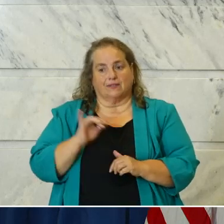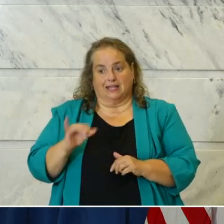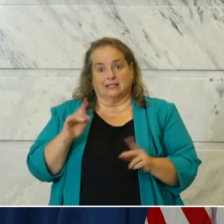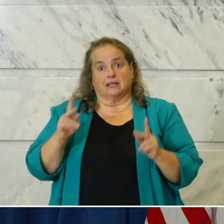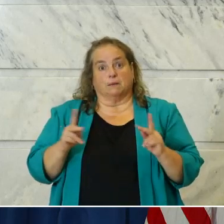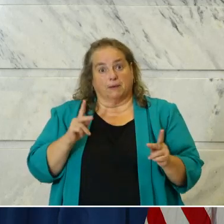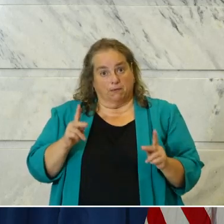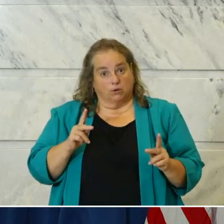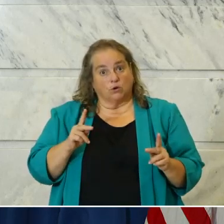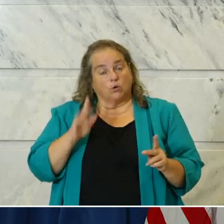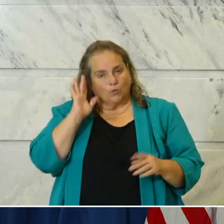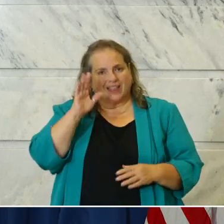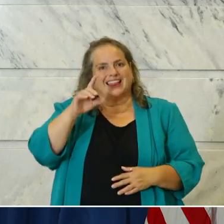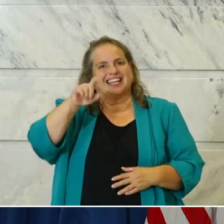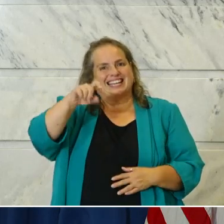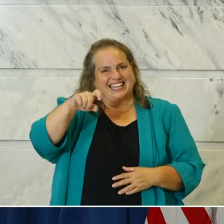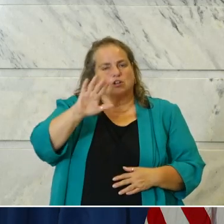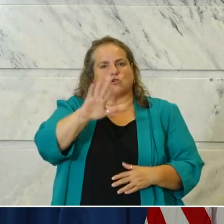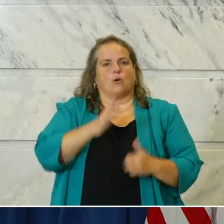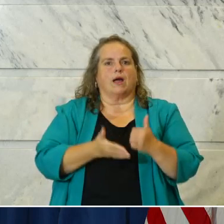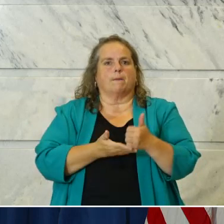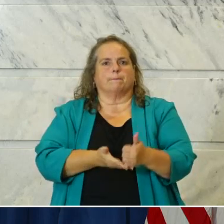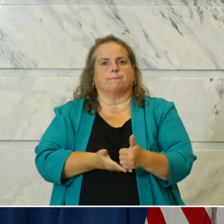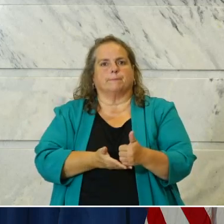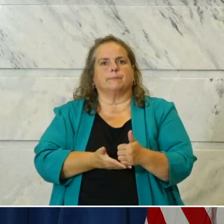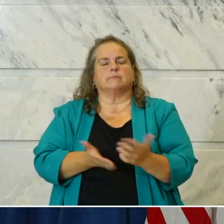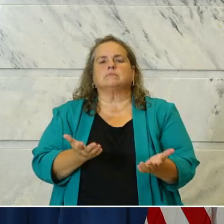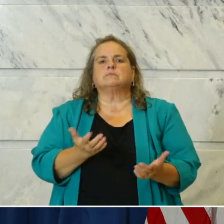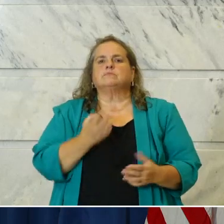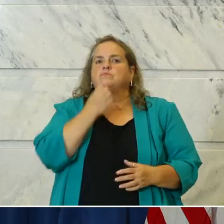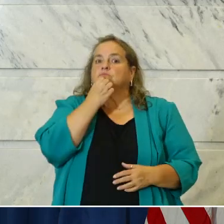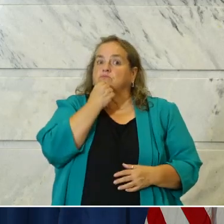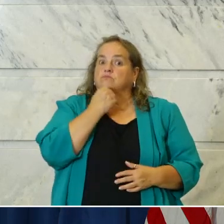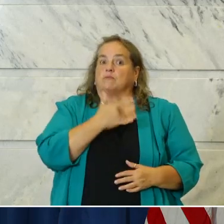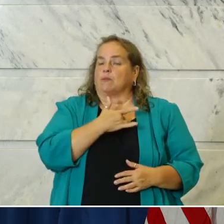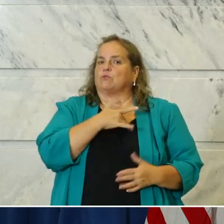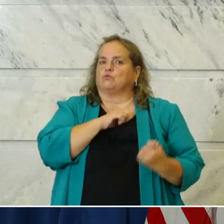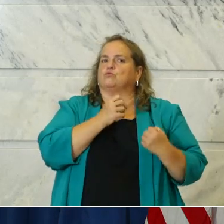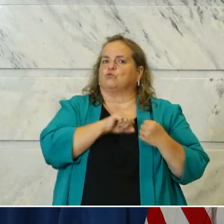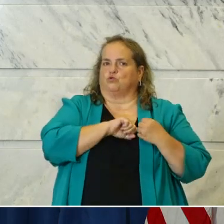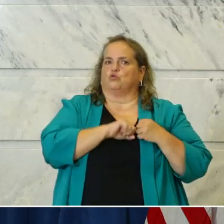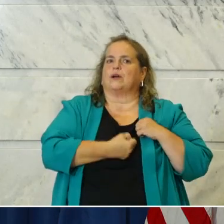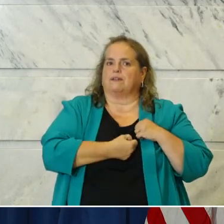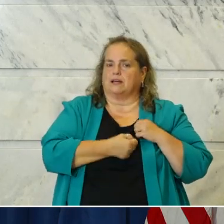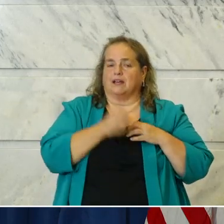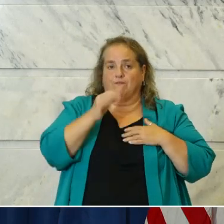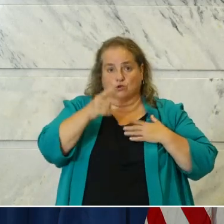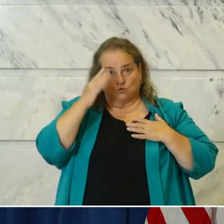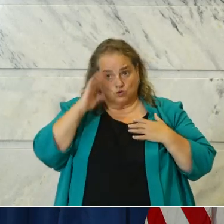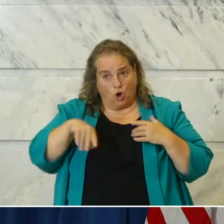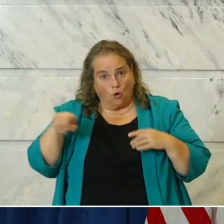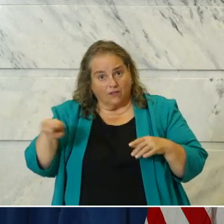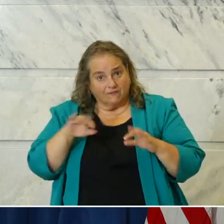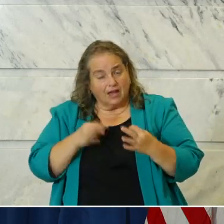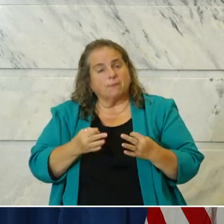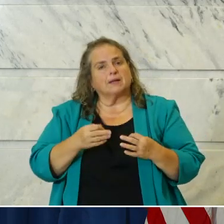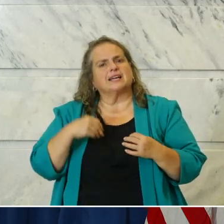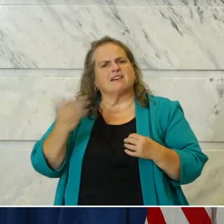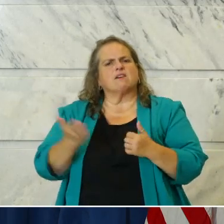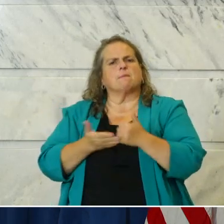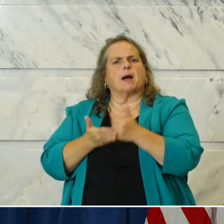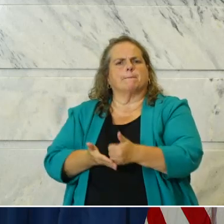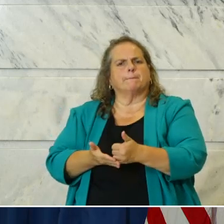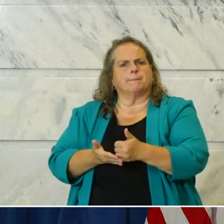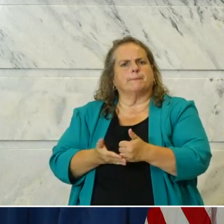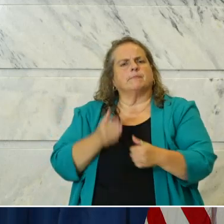to need your help. If you know the families, lend a helping hand, give them a call, do